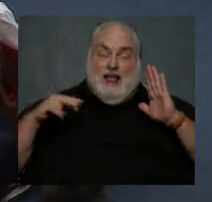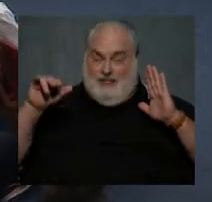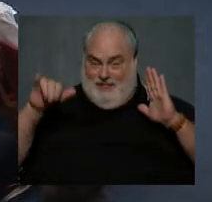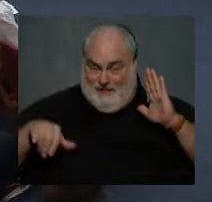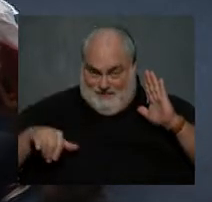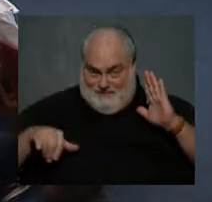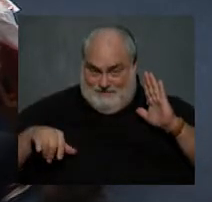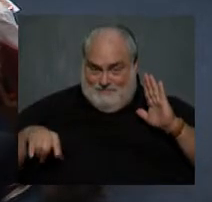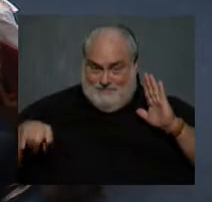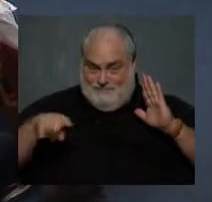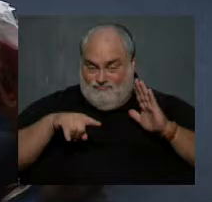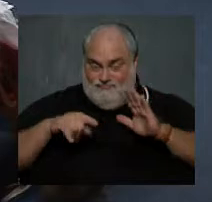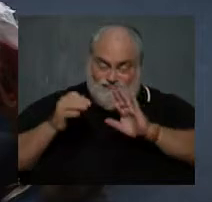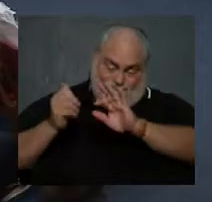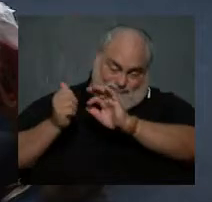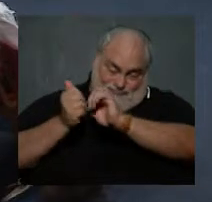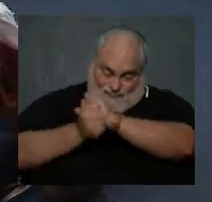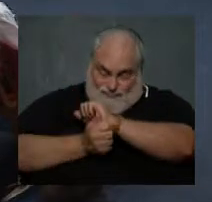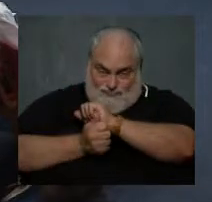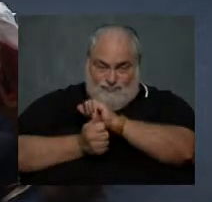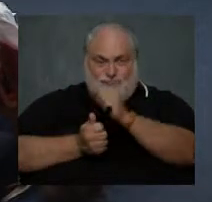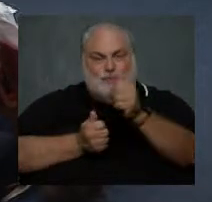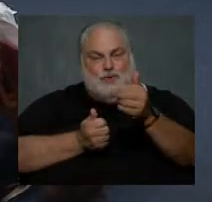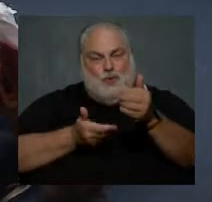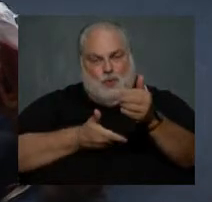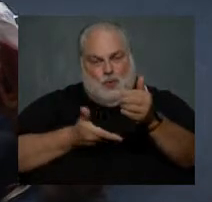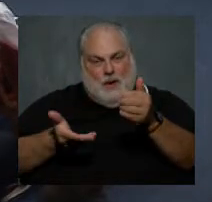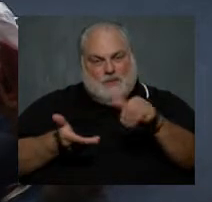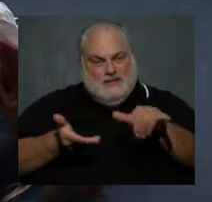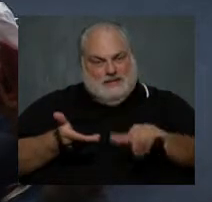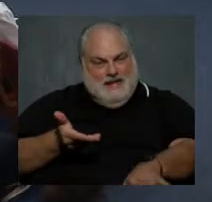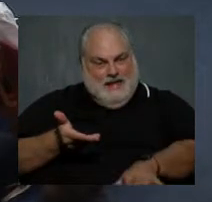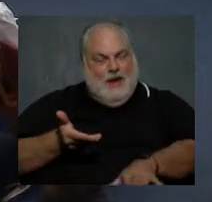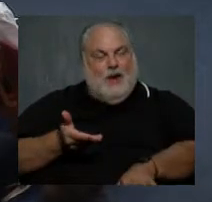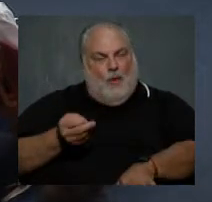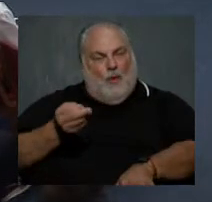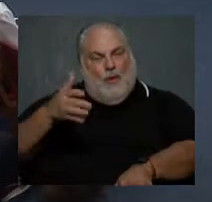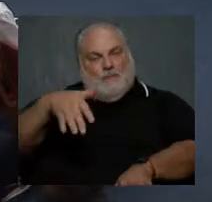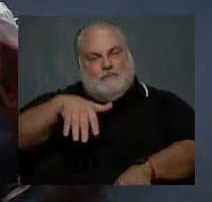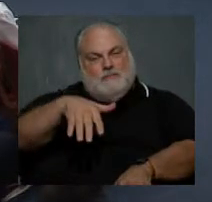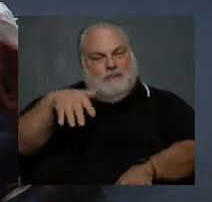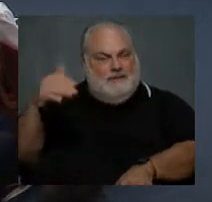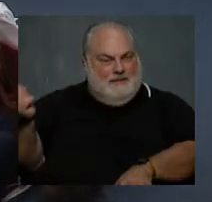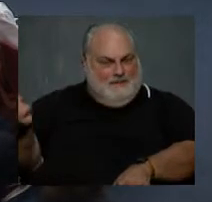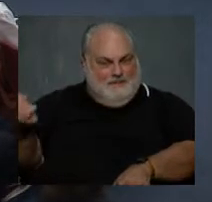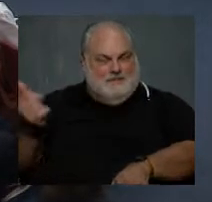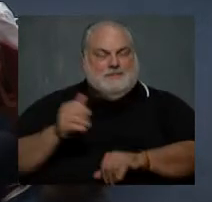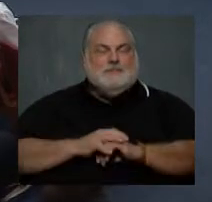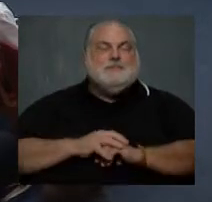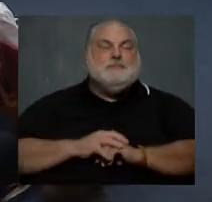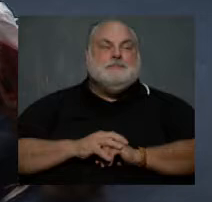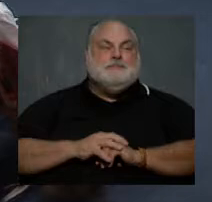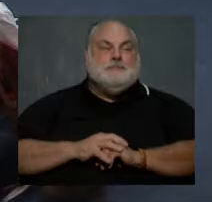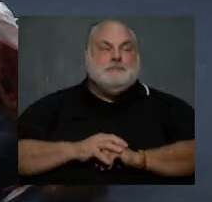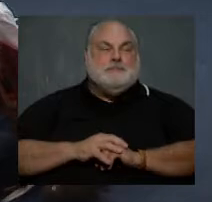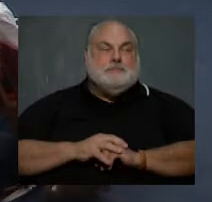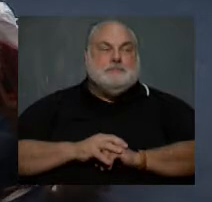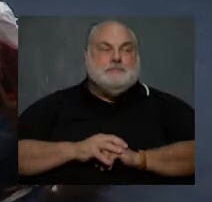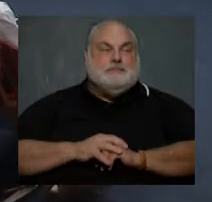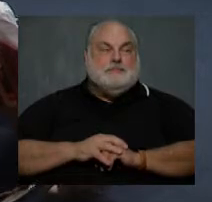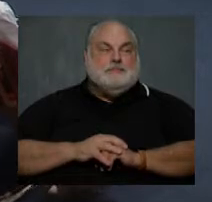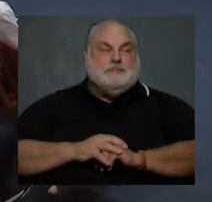just read on the consent agenda, you're certainly welcome to stay, but feel free to be excused.